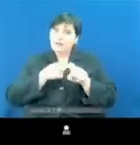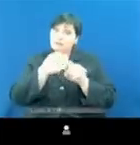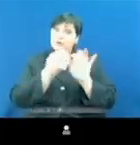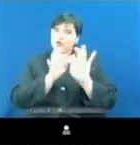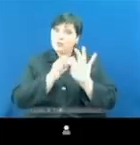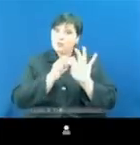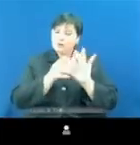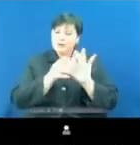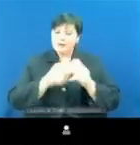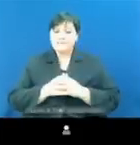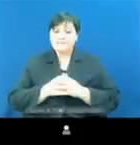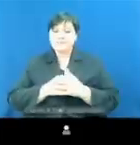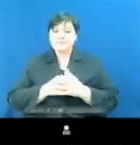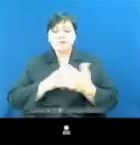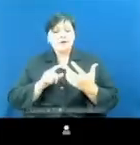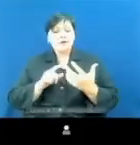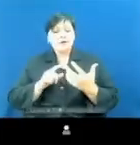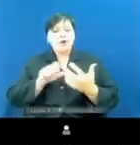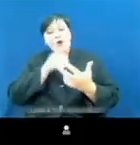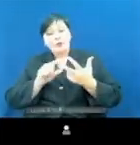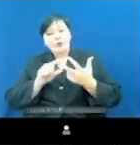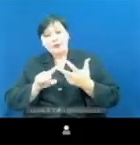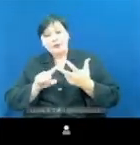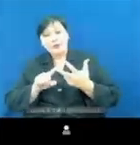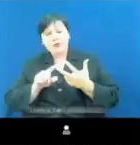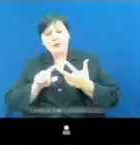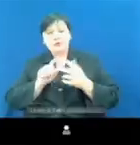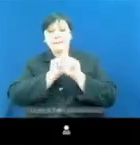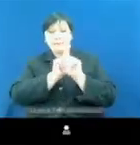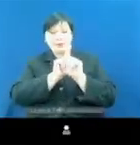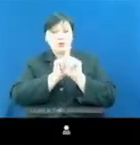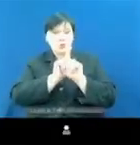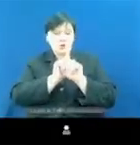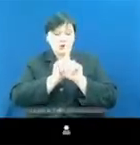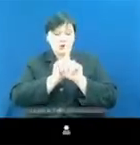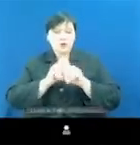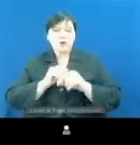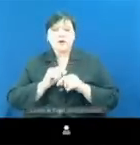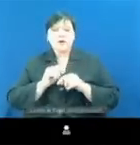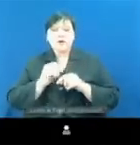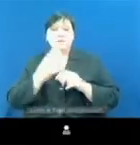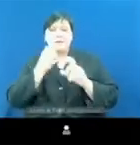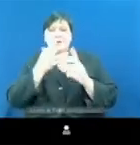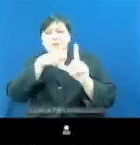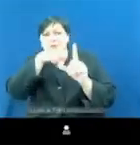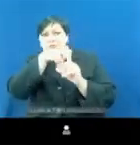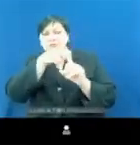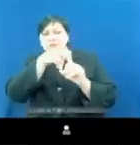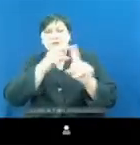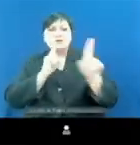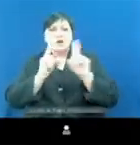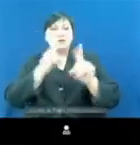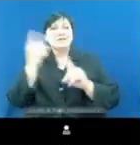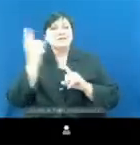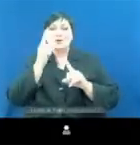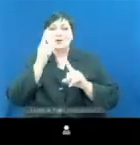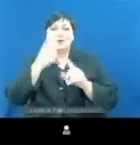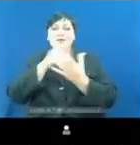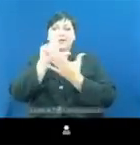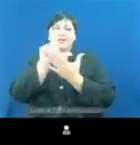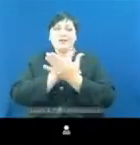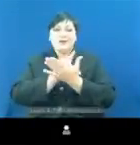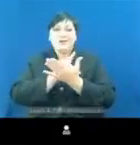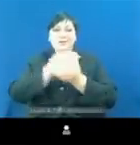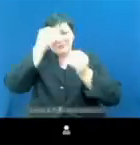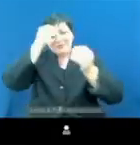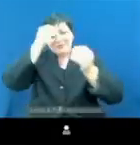And then the third kind of mentor you typically want to talk to is someone with legal knowledge. And